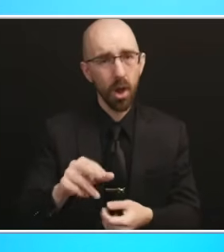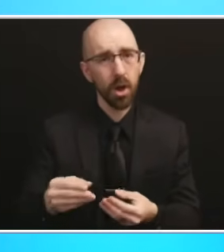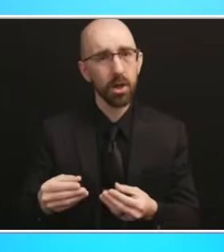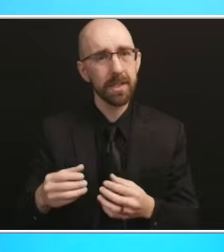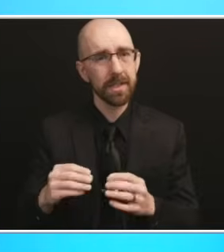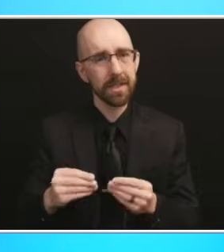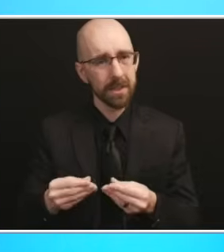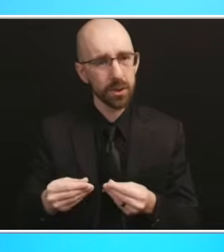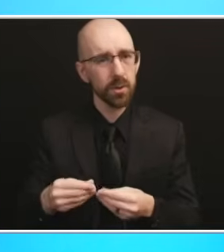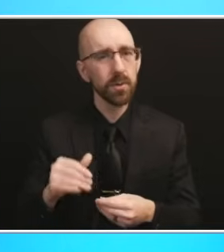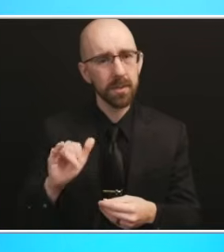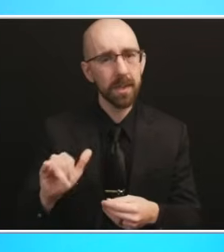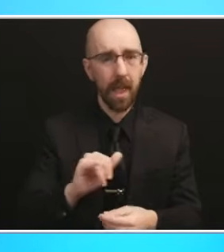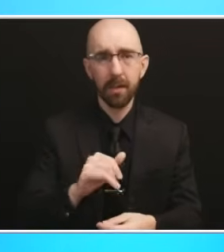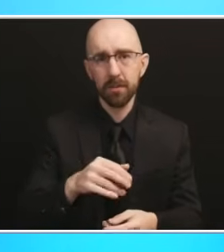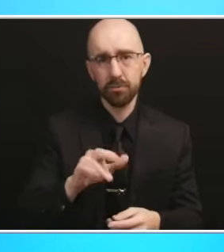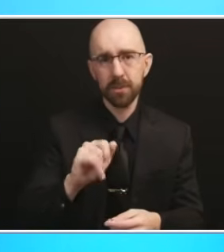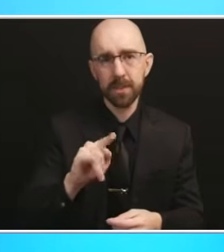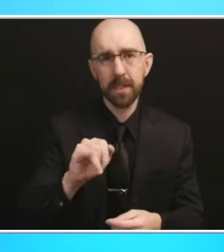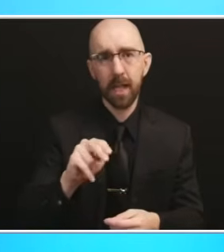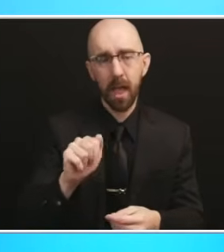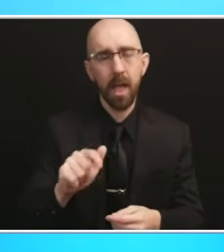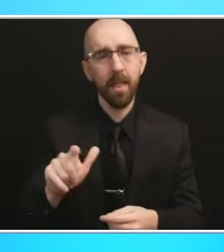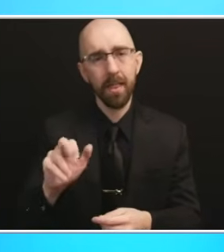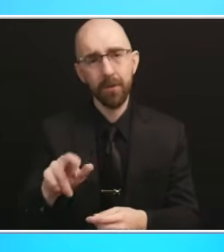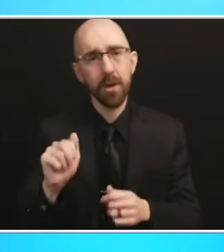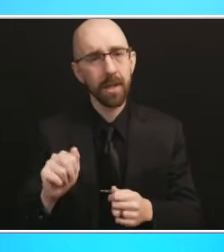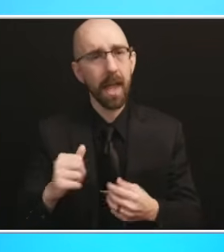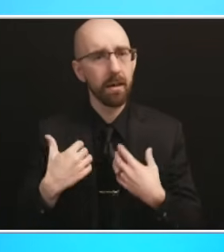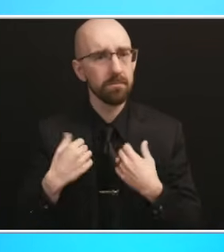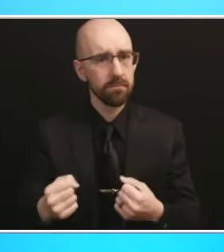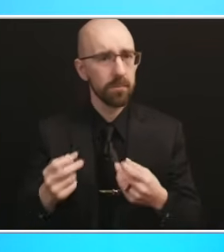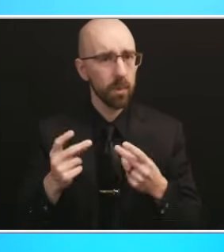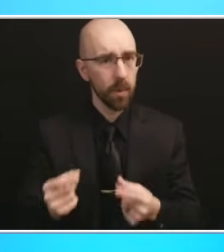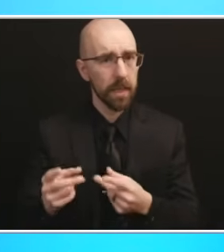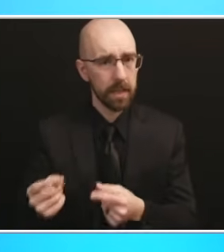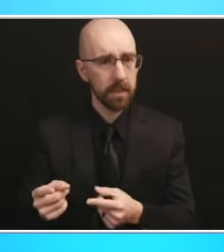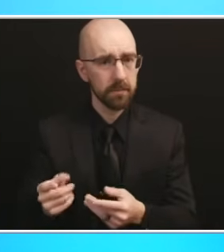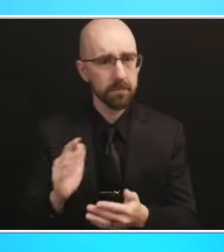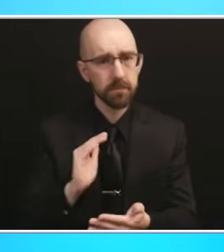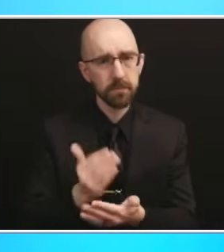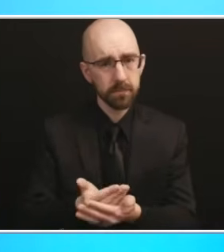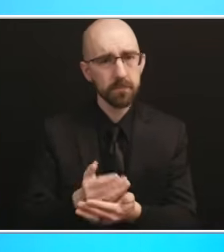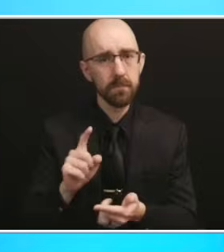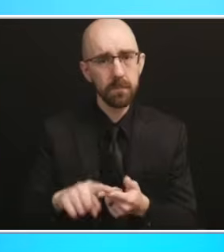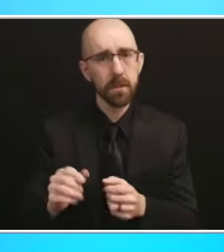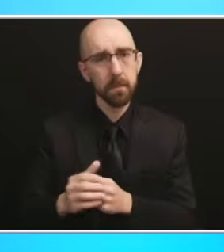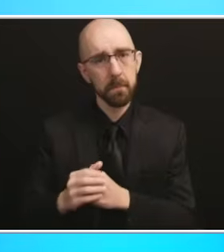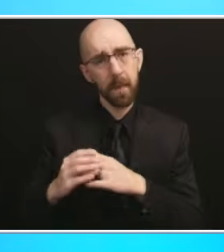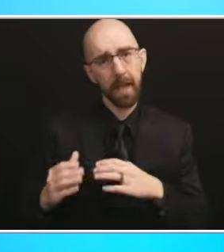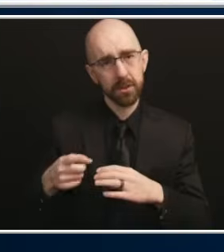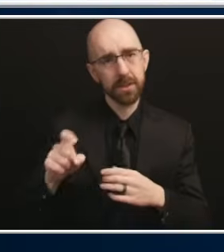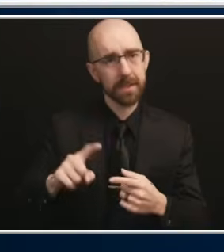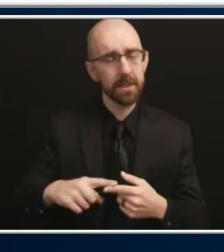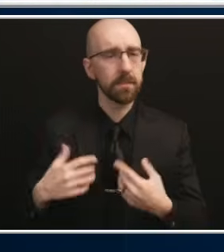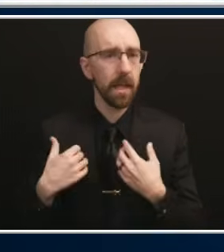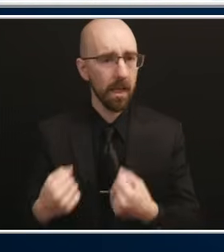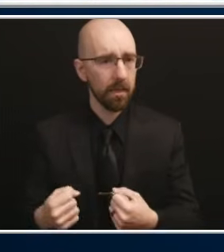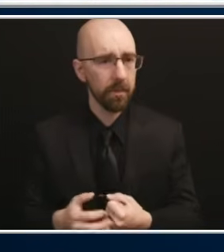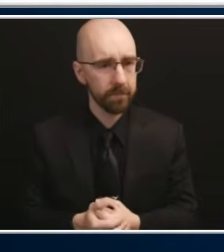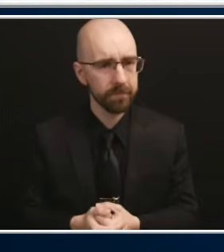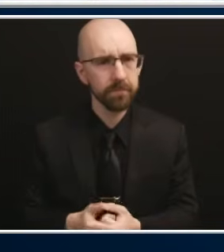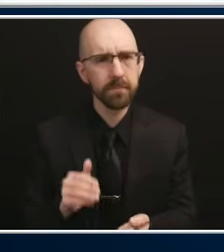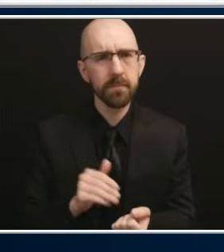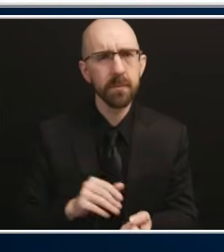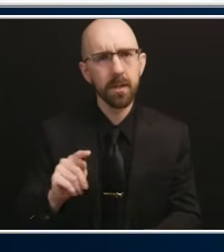patient like Christina, that liver can really regenerate very, very quickly and get to the mass that she needs to be healthy. Dr. Taylor, how much of